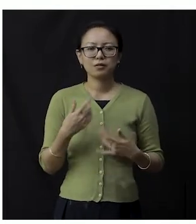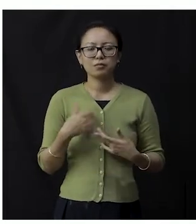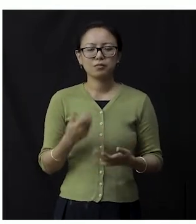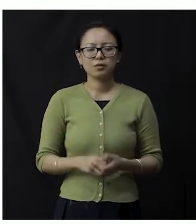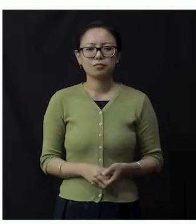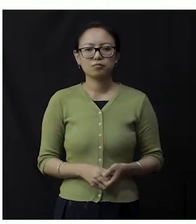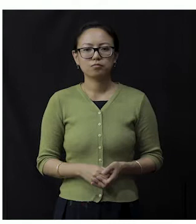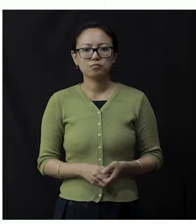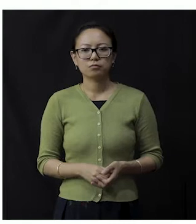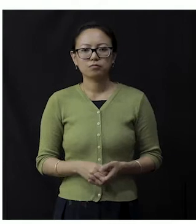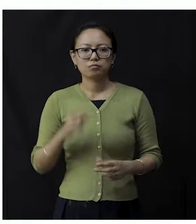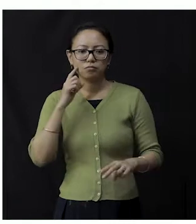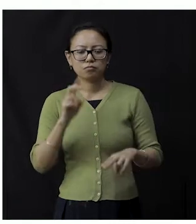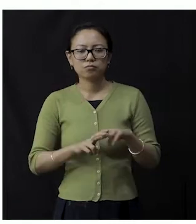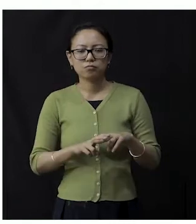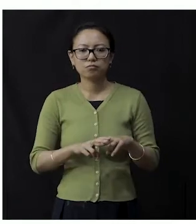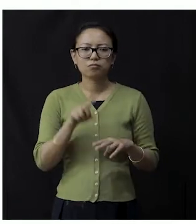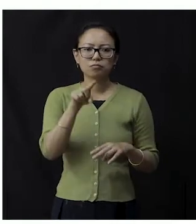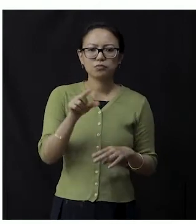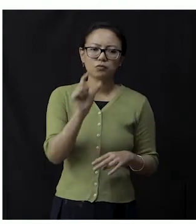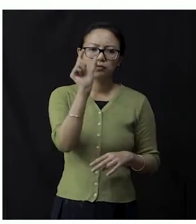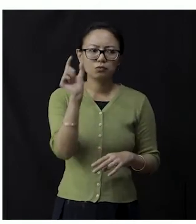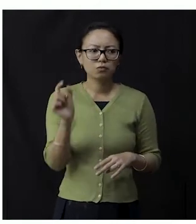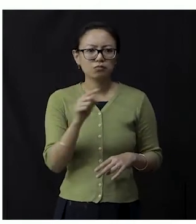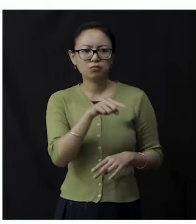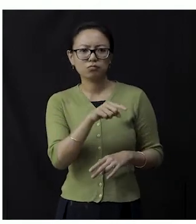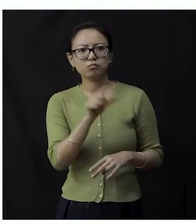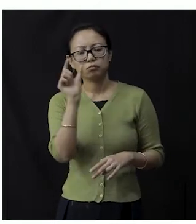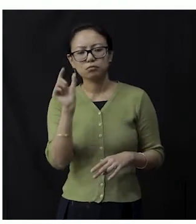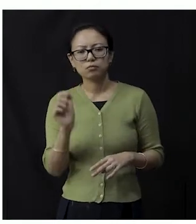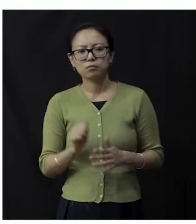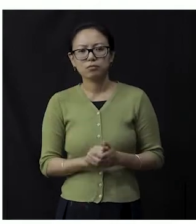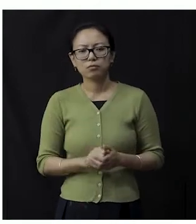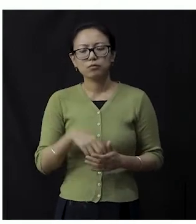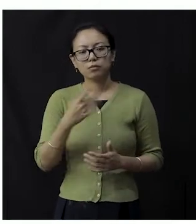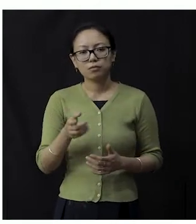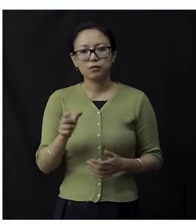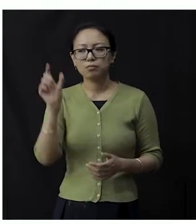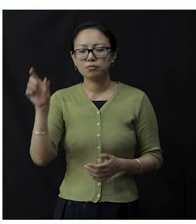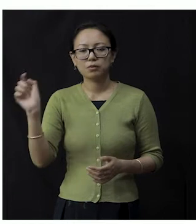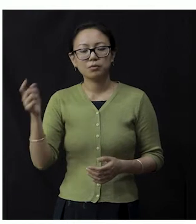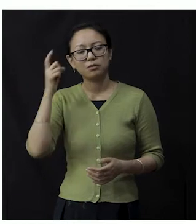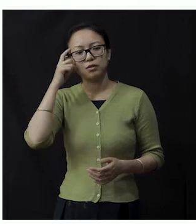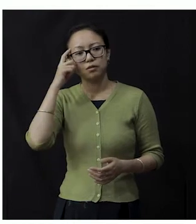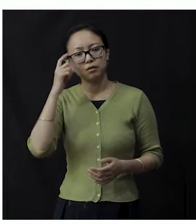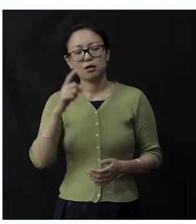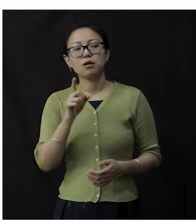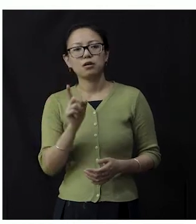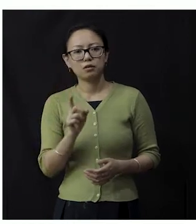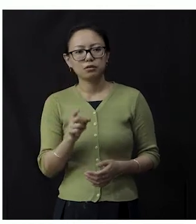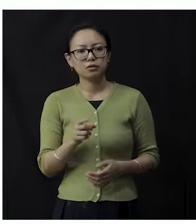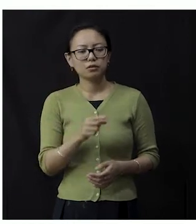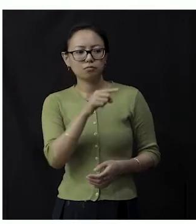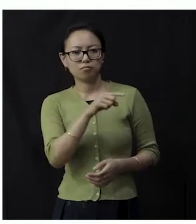wow, this is such a nice child that we have, a very well mannered child. So these are the words which are